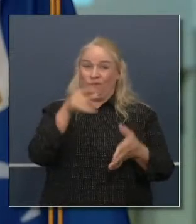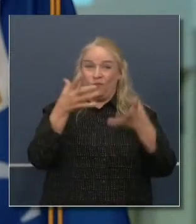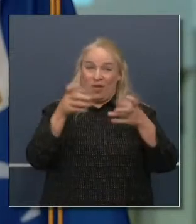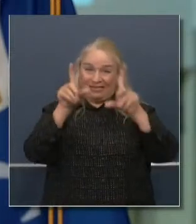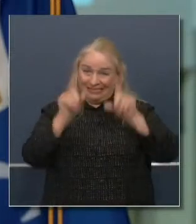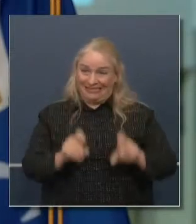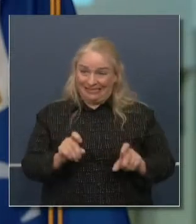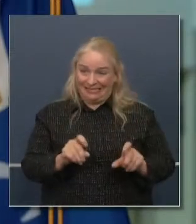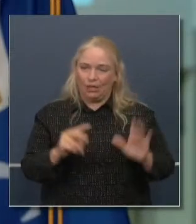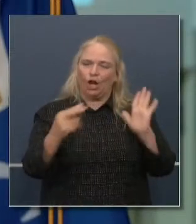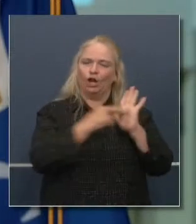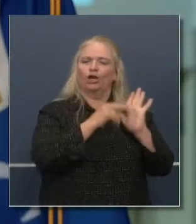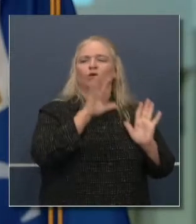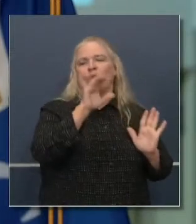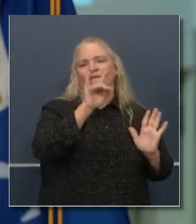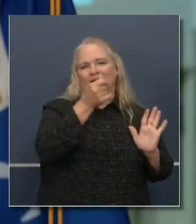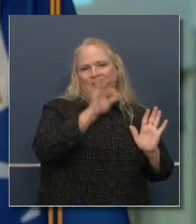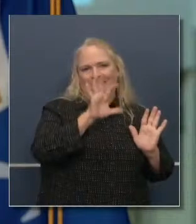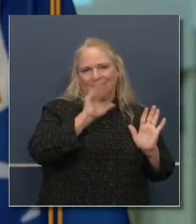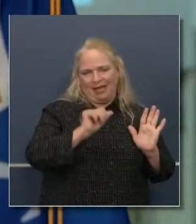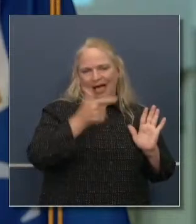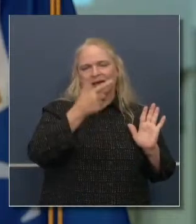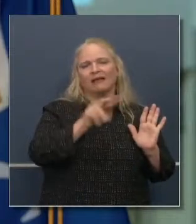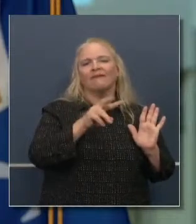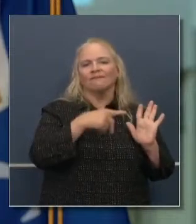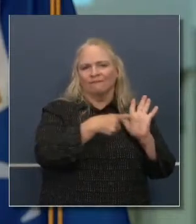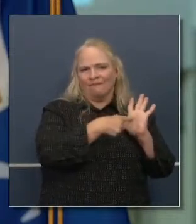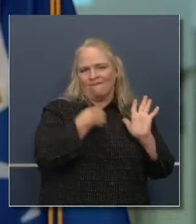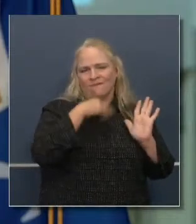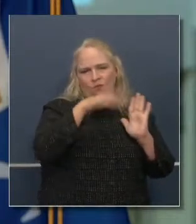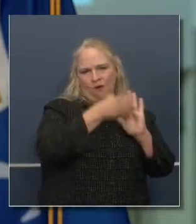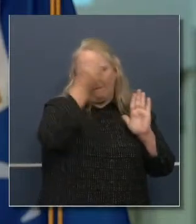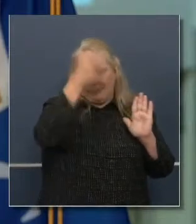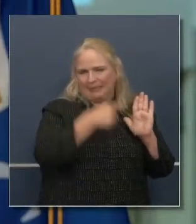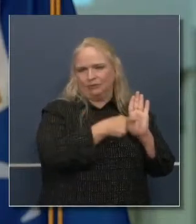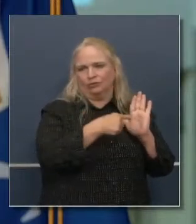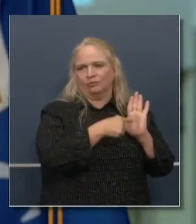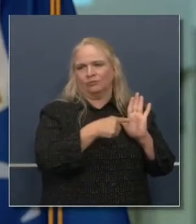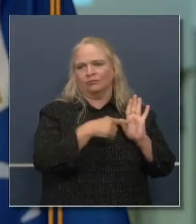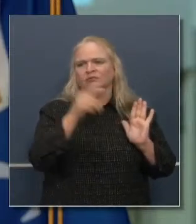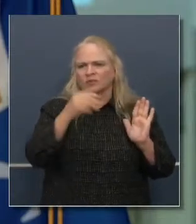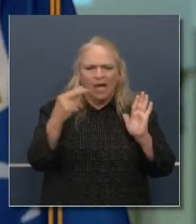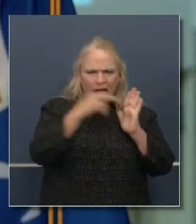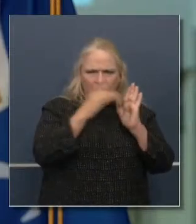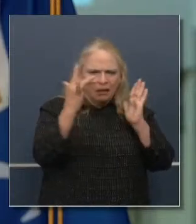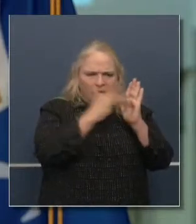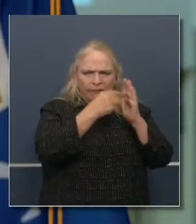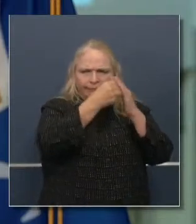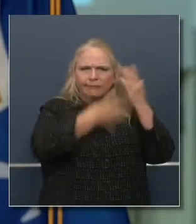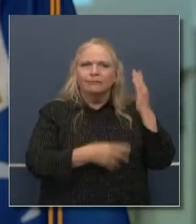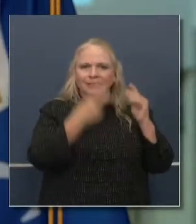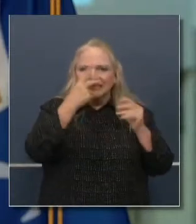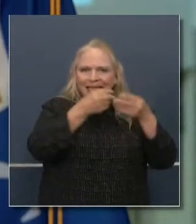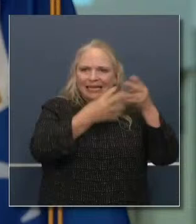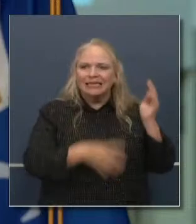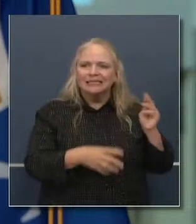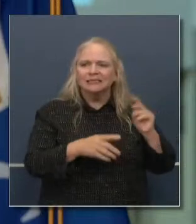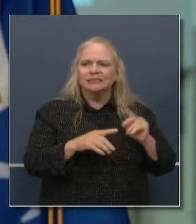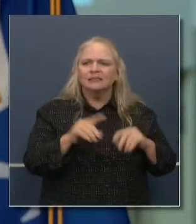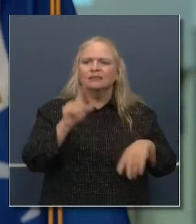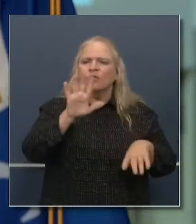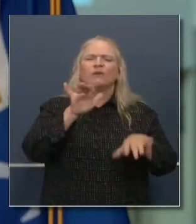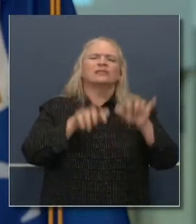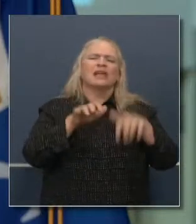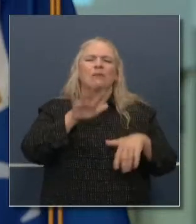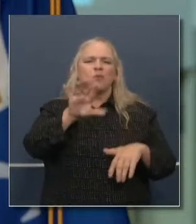covid19.ca.gov website, covid19.ca.gov website. You can pull down, type in your zip code,